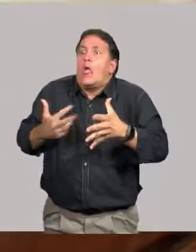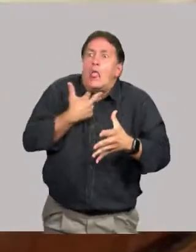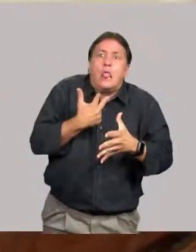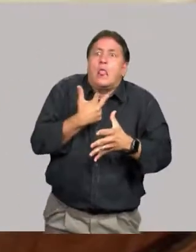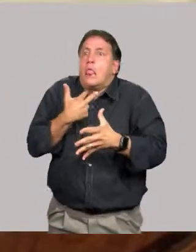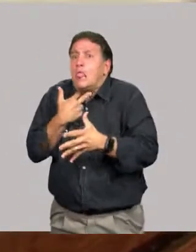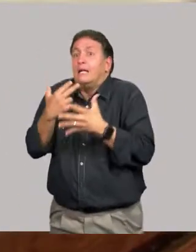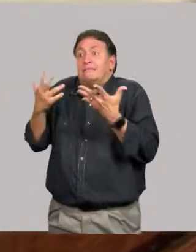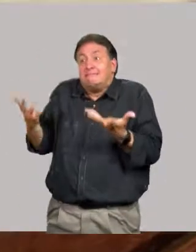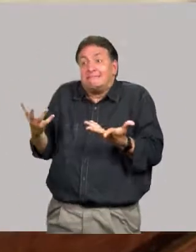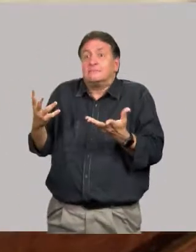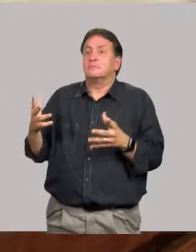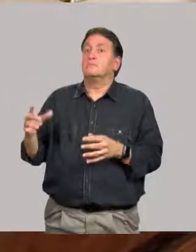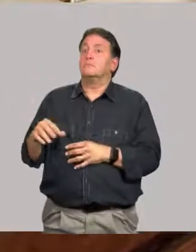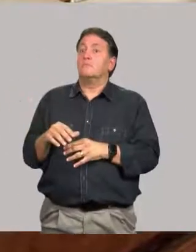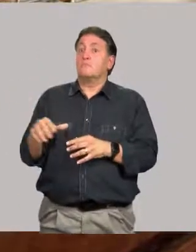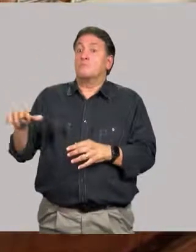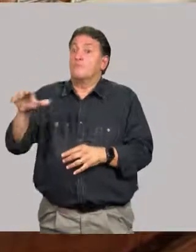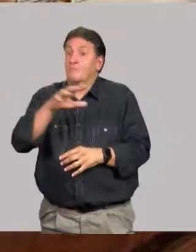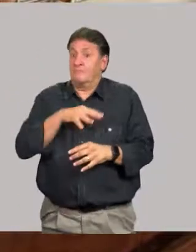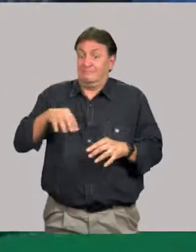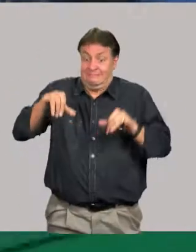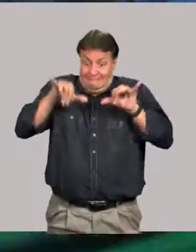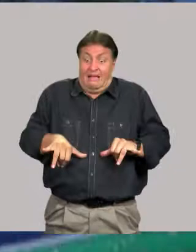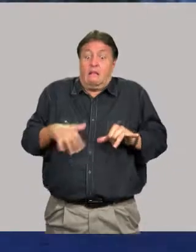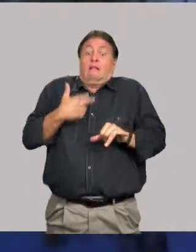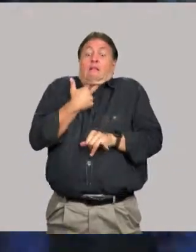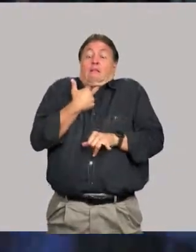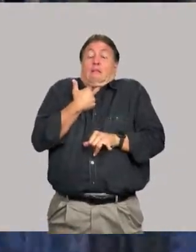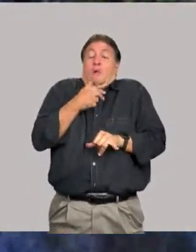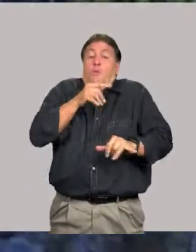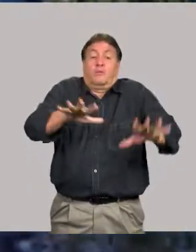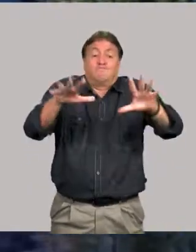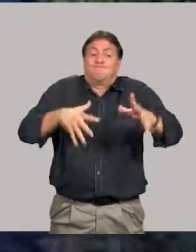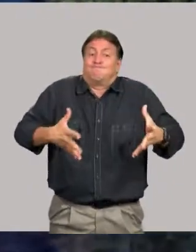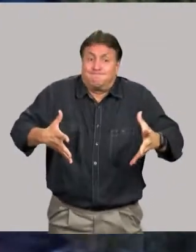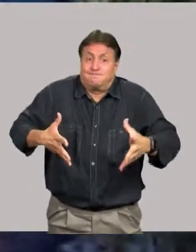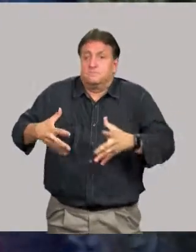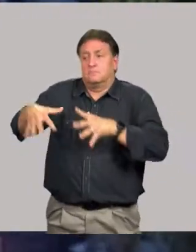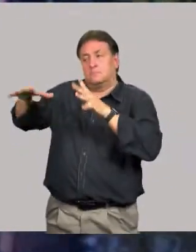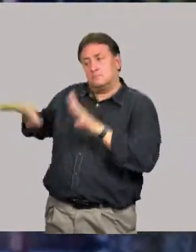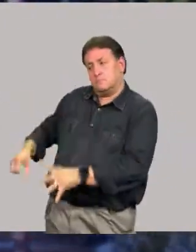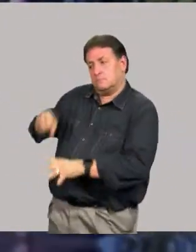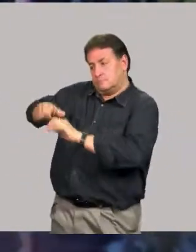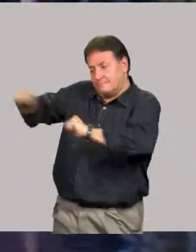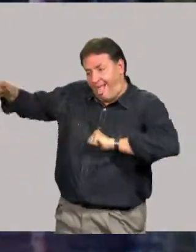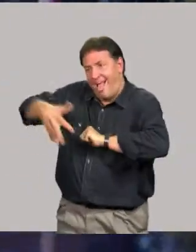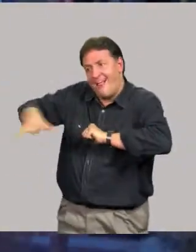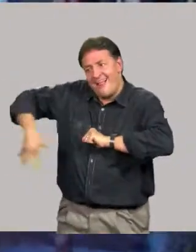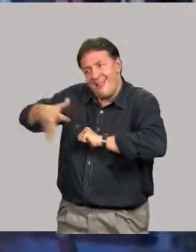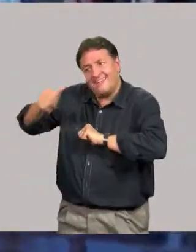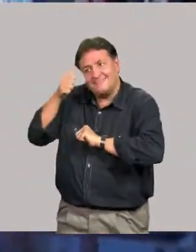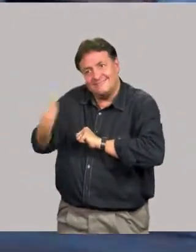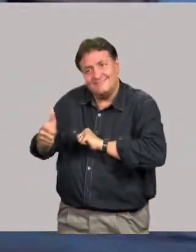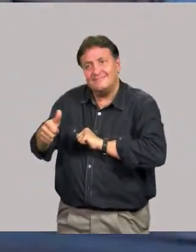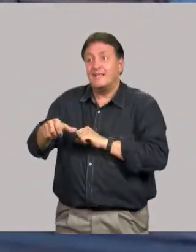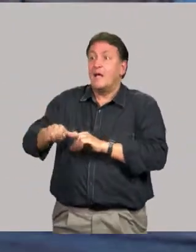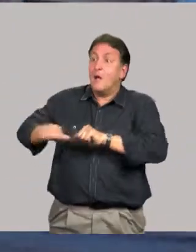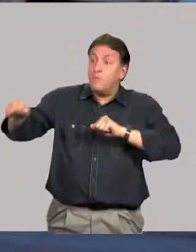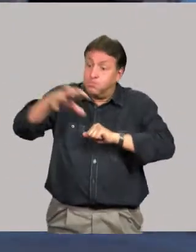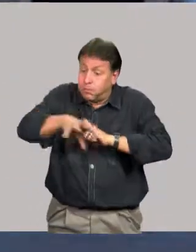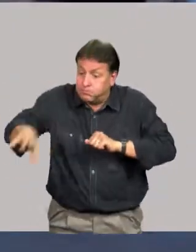mind. But to be ready, you'll need supplies. Some people may need to evacuate if they live in a storm surge